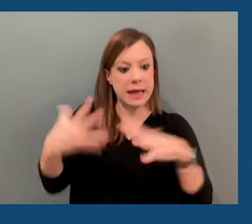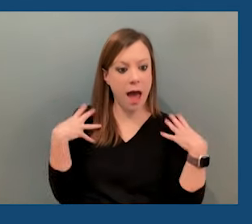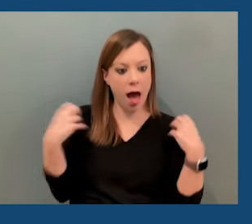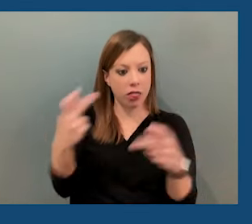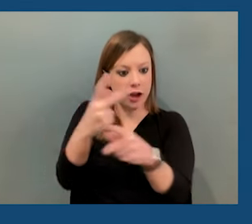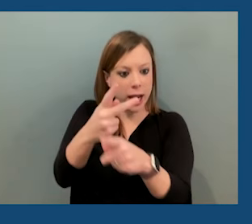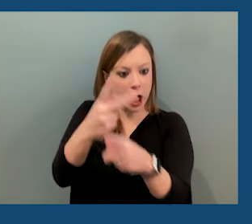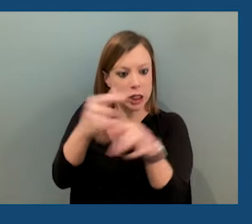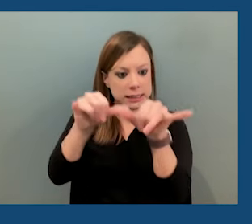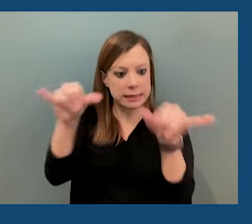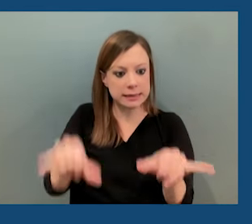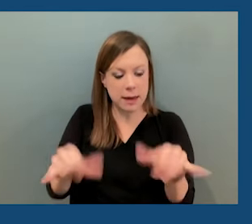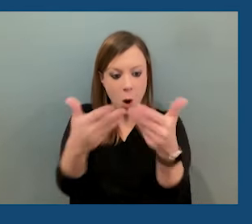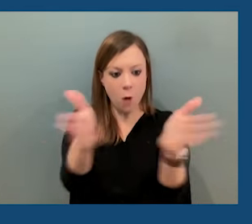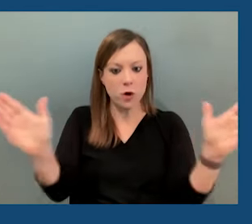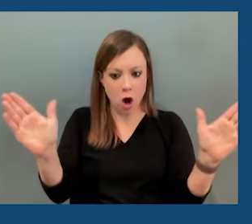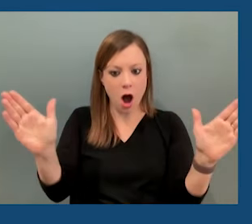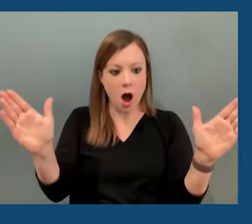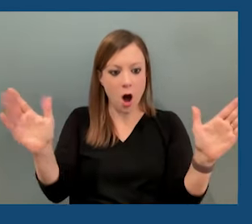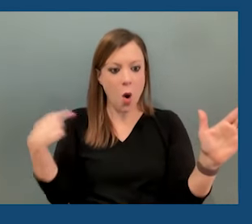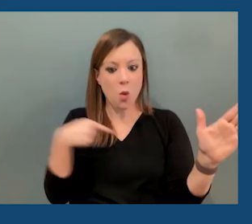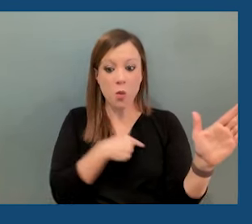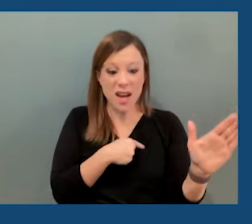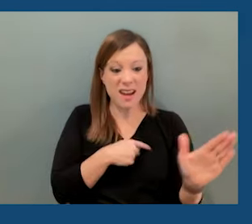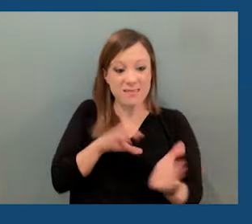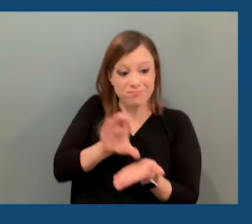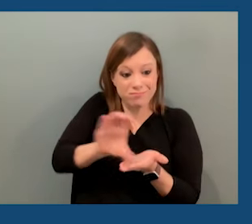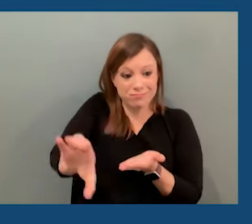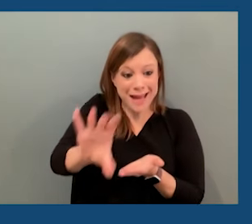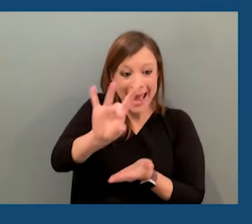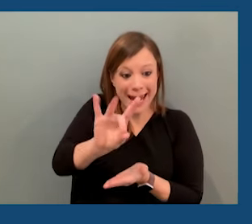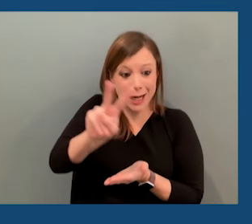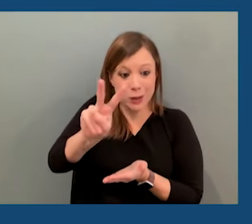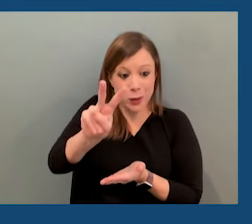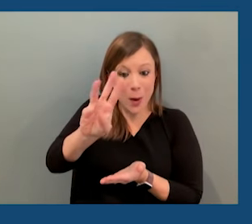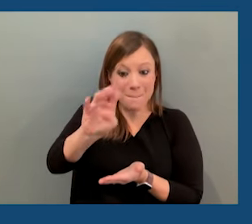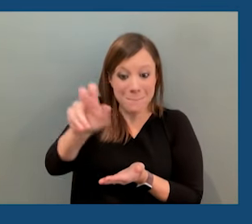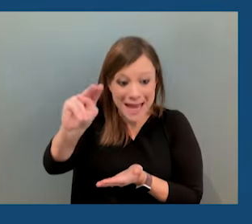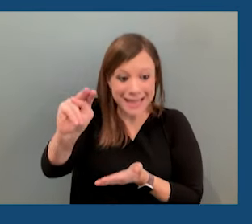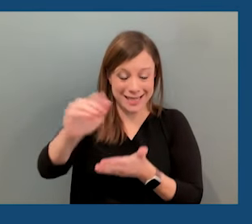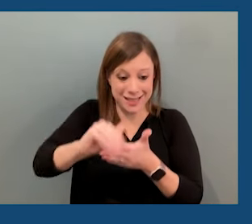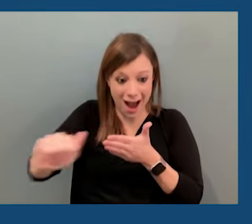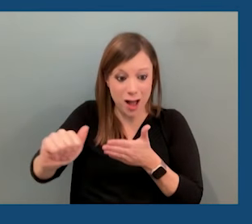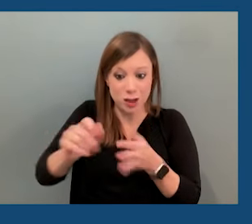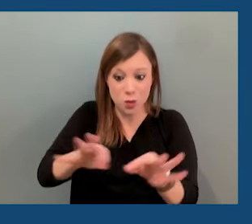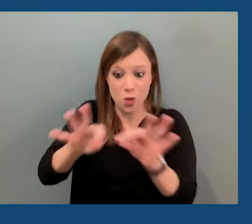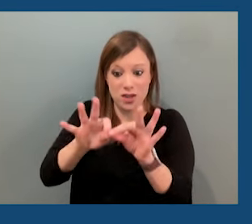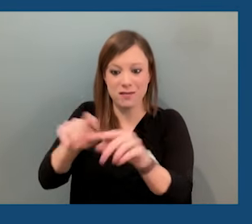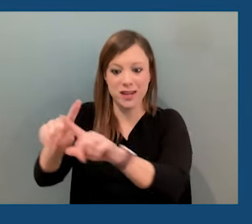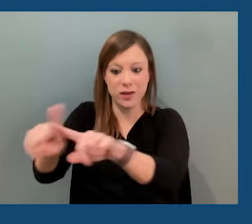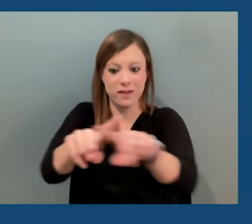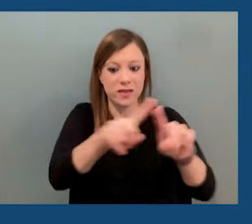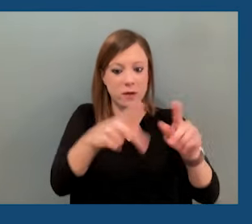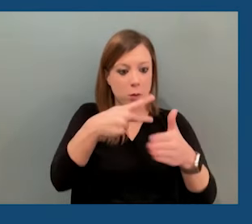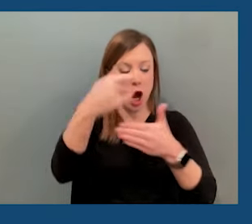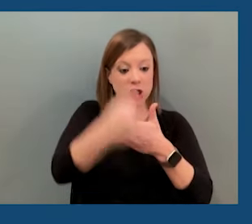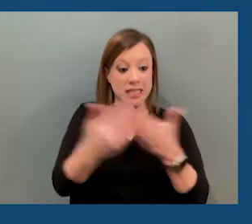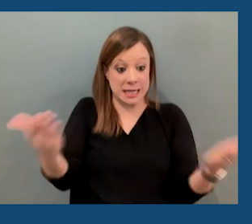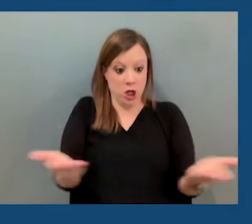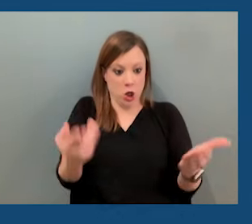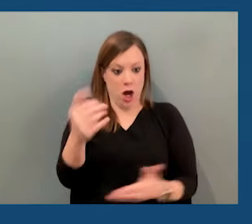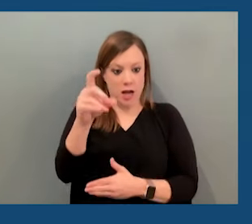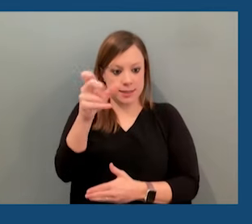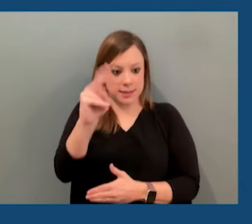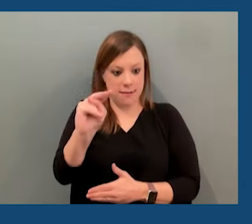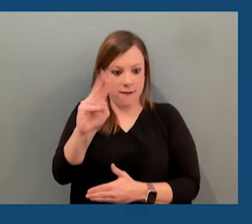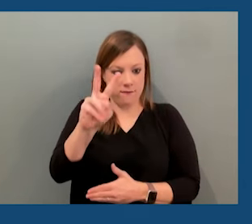critical. We are deploying $82 million in transformative projects, capital projects, and healthcare facilities right here. And